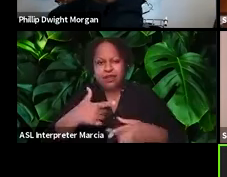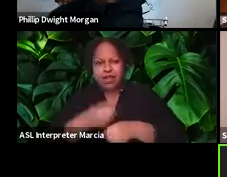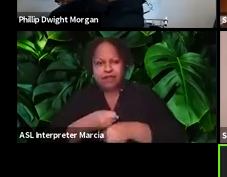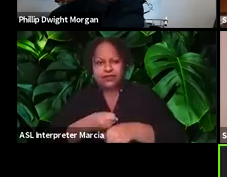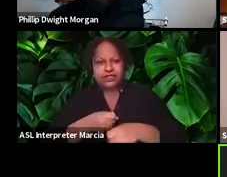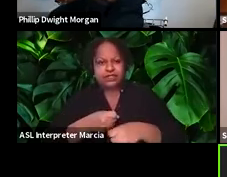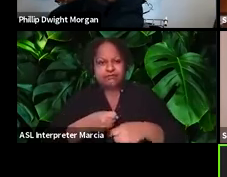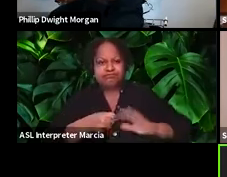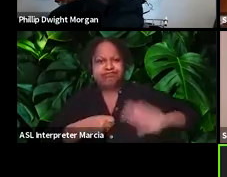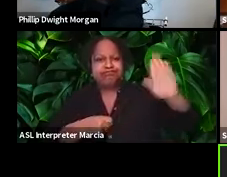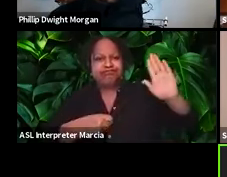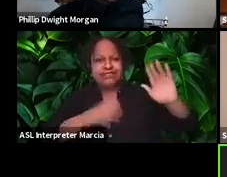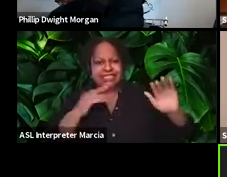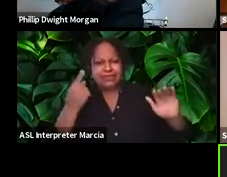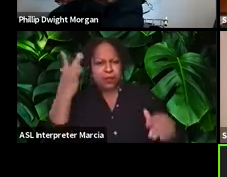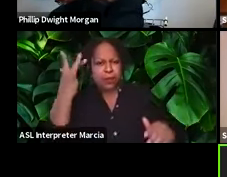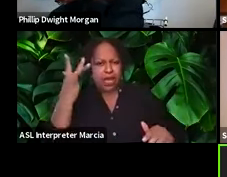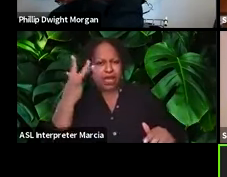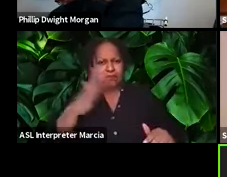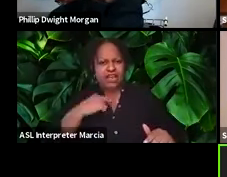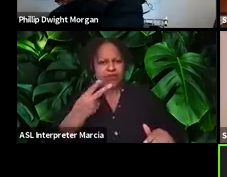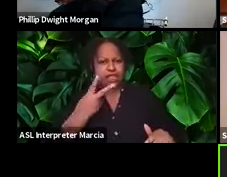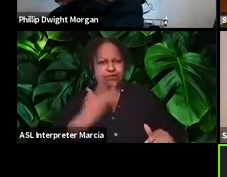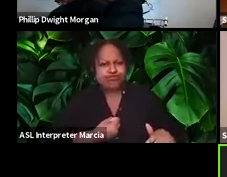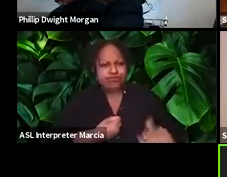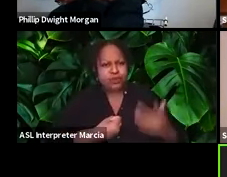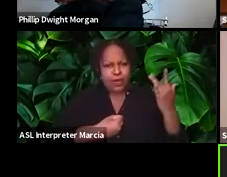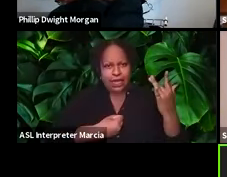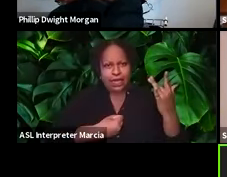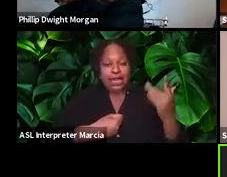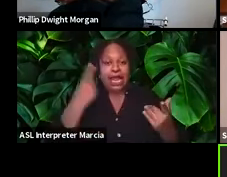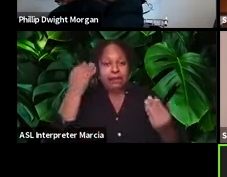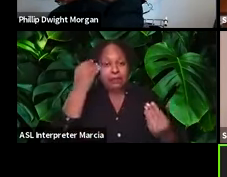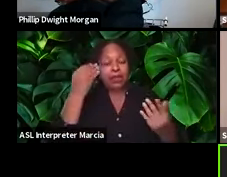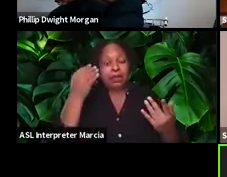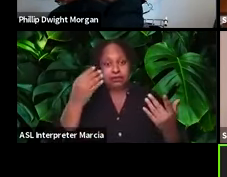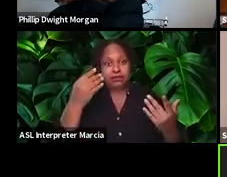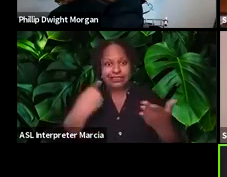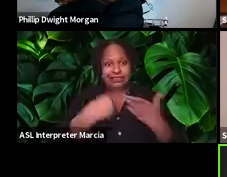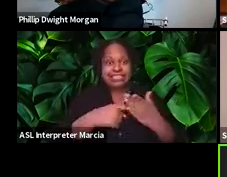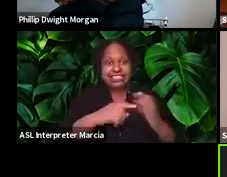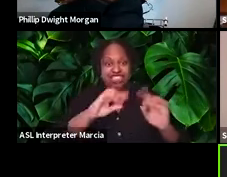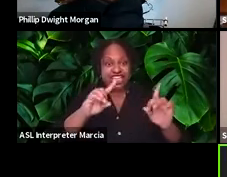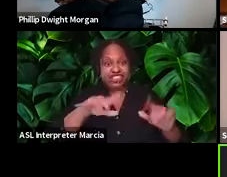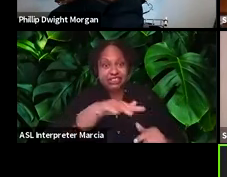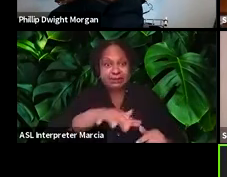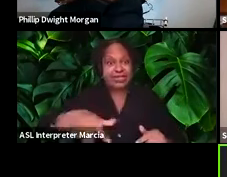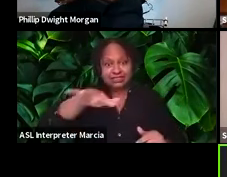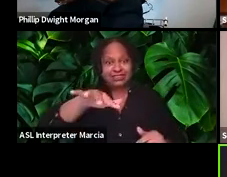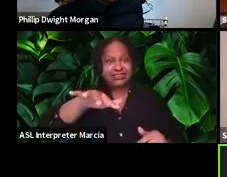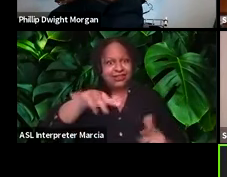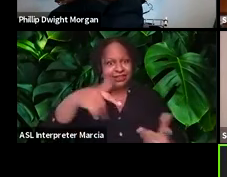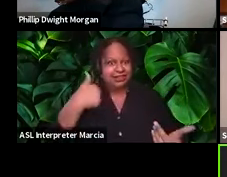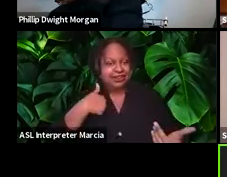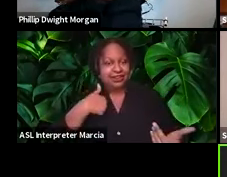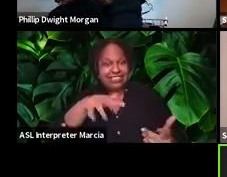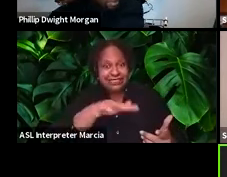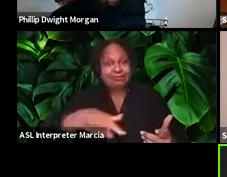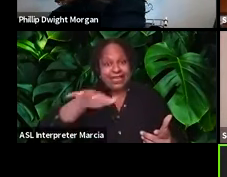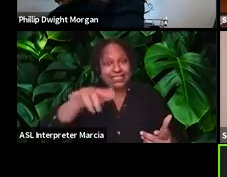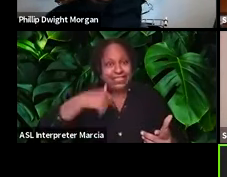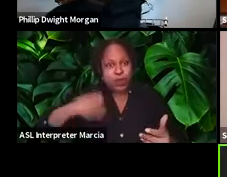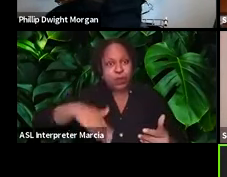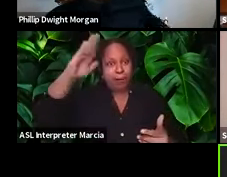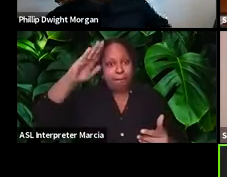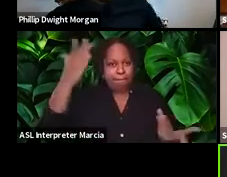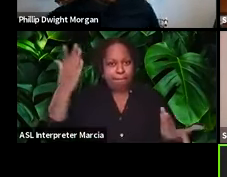And I'll just give an example. You know, I'm talking about navigating the education space. Well, I'm navigating a space that I was also a product of. So,